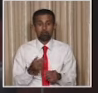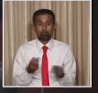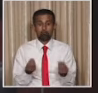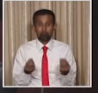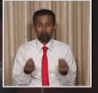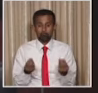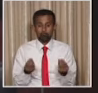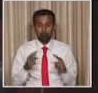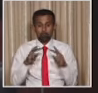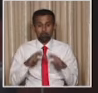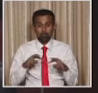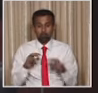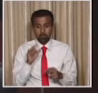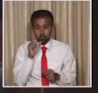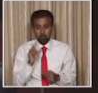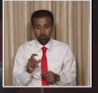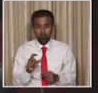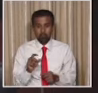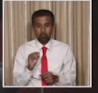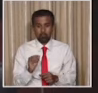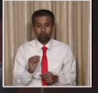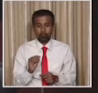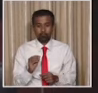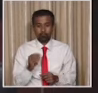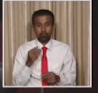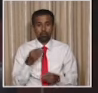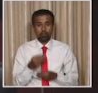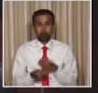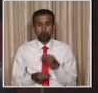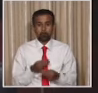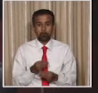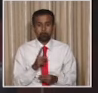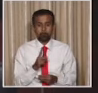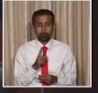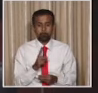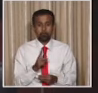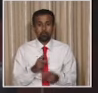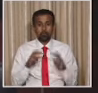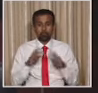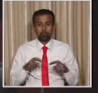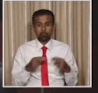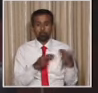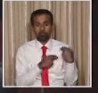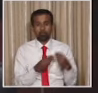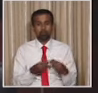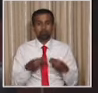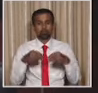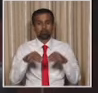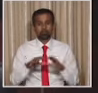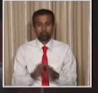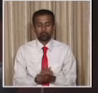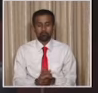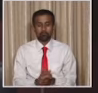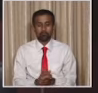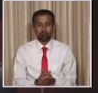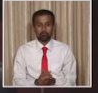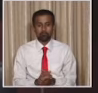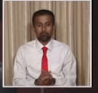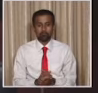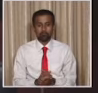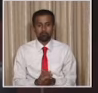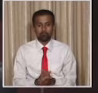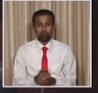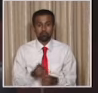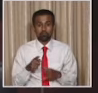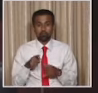I must say this for the respect of the public servants. The boards are appointed by politicians and political appointees. But